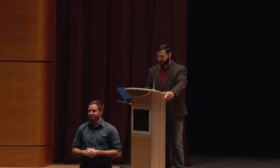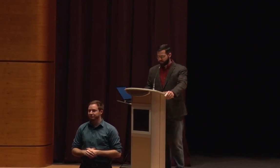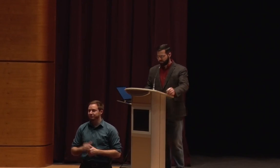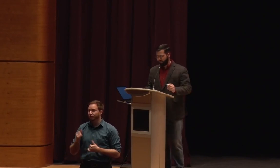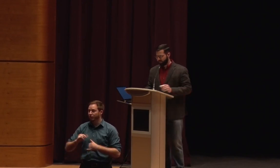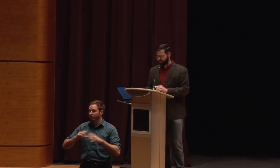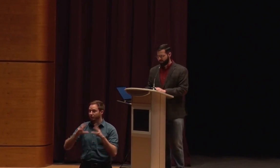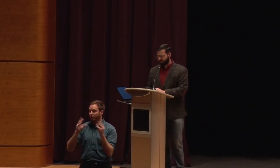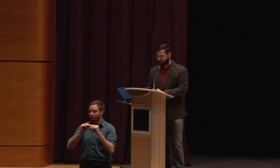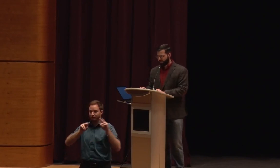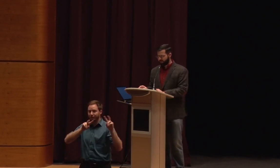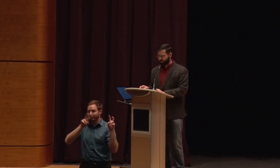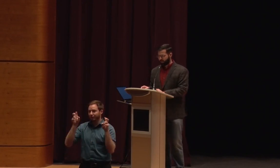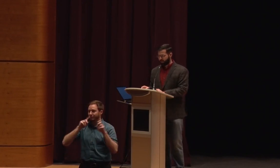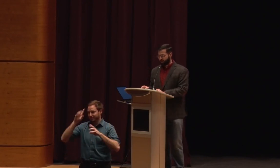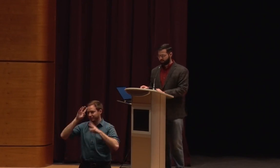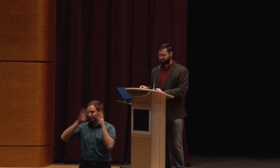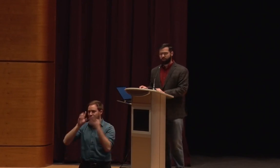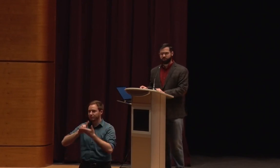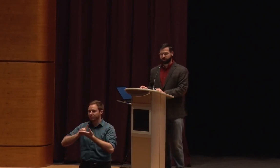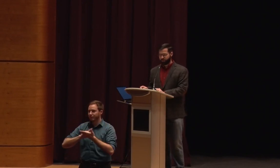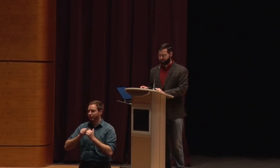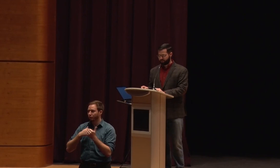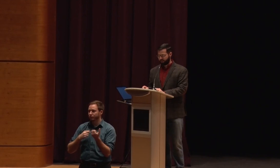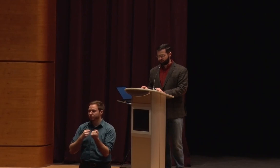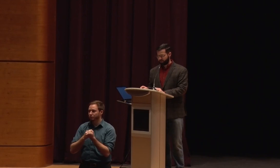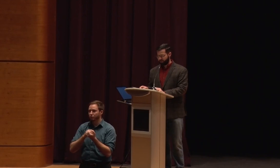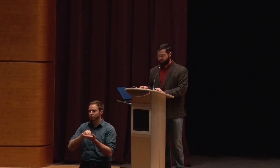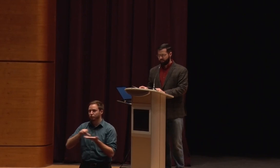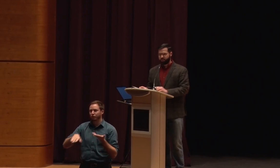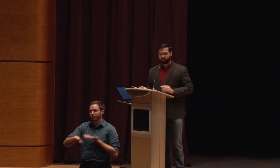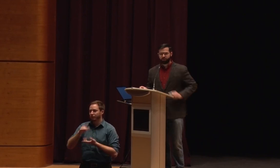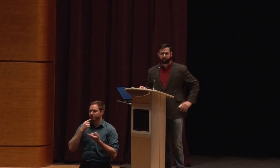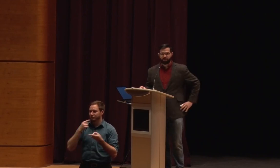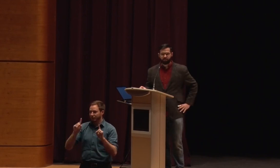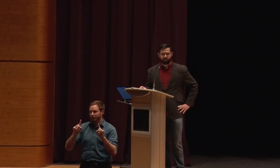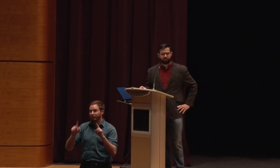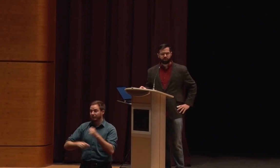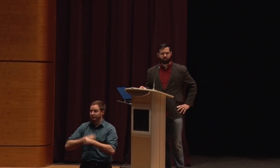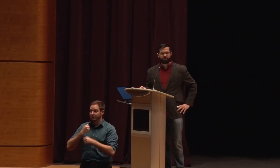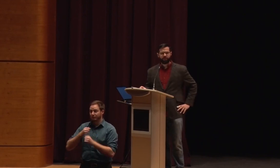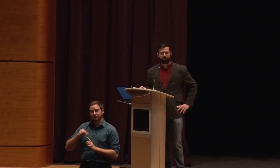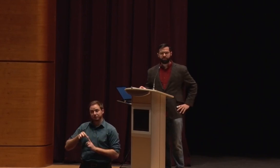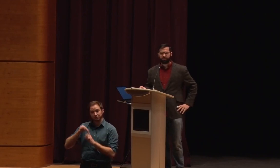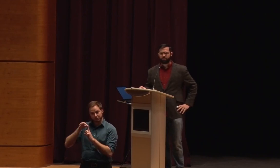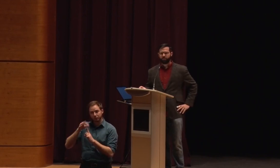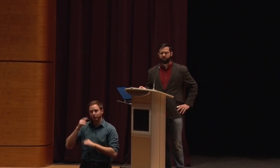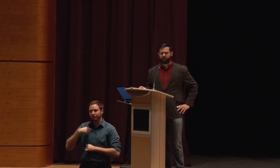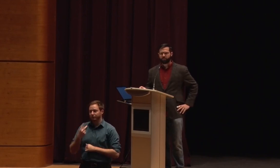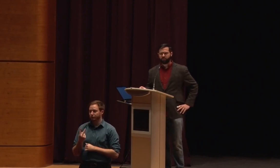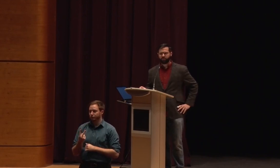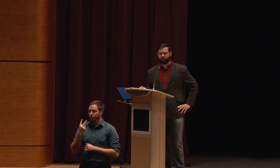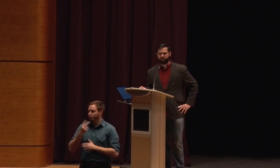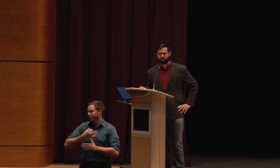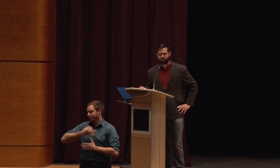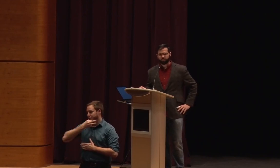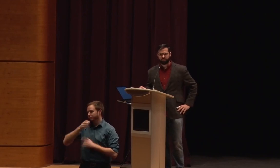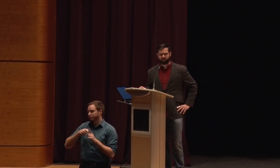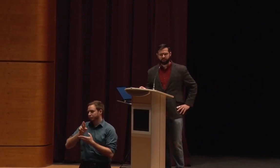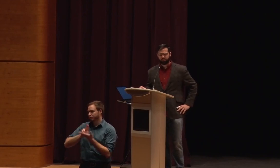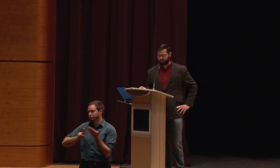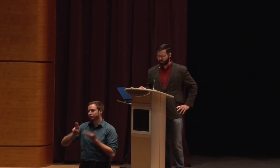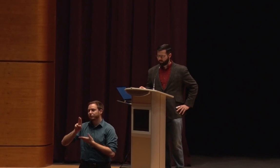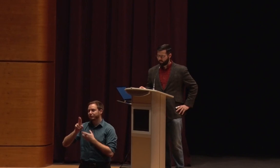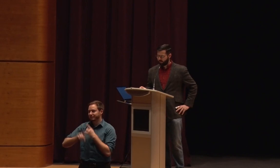So the conference theme is innovation and design and how we support student success. This year is particularly special. We actually have two experts from